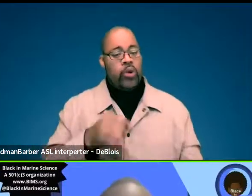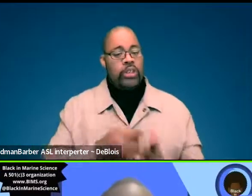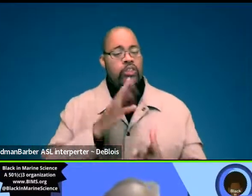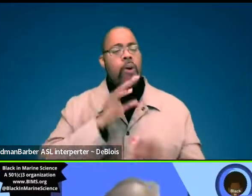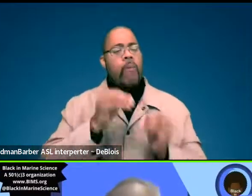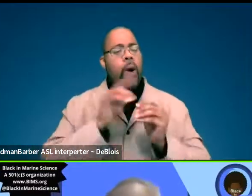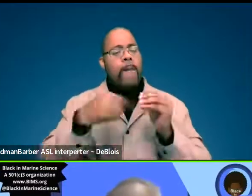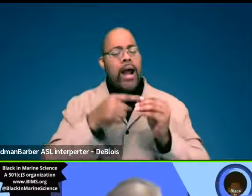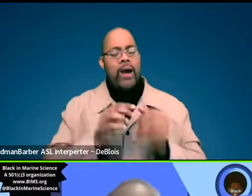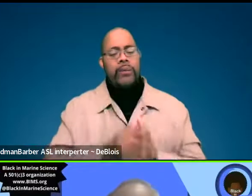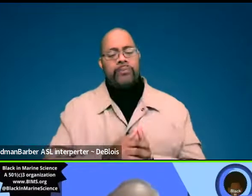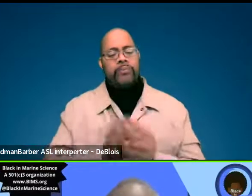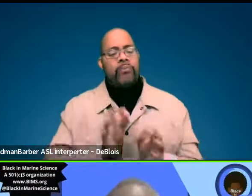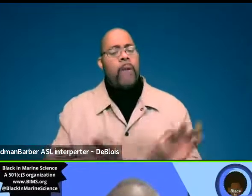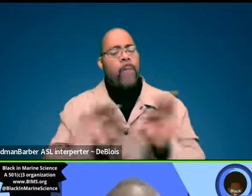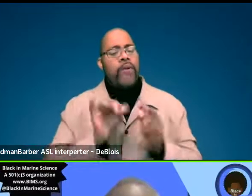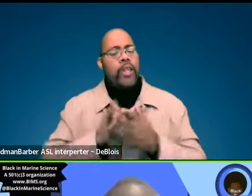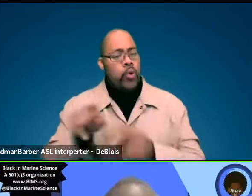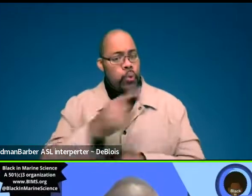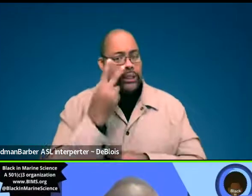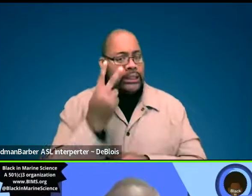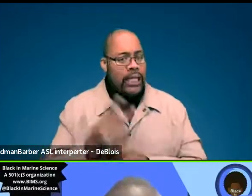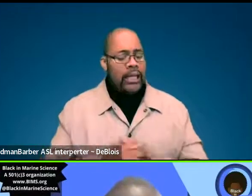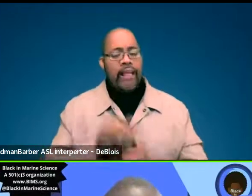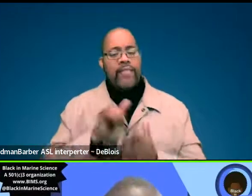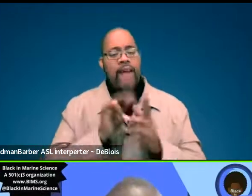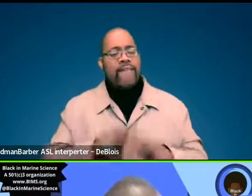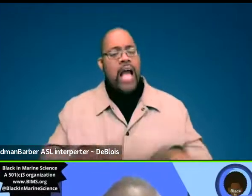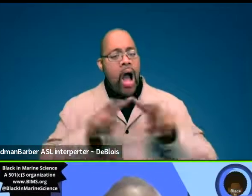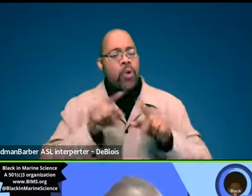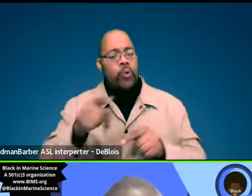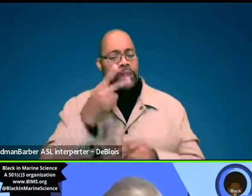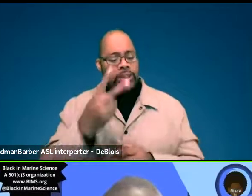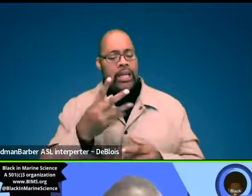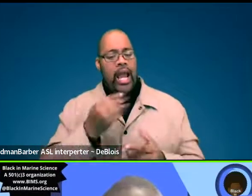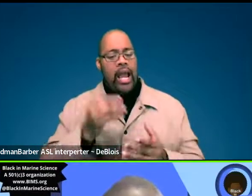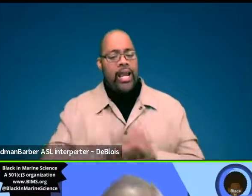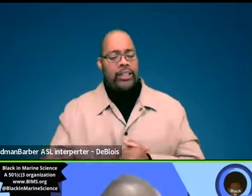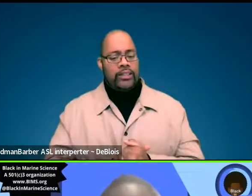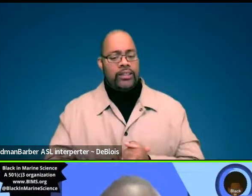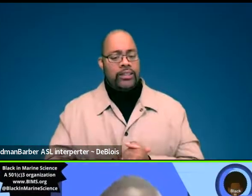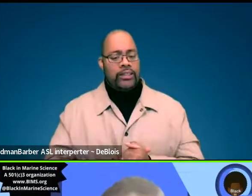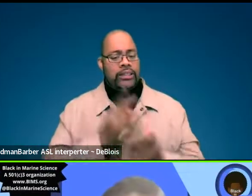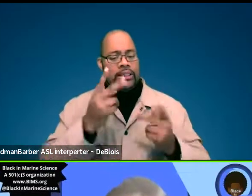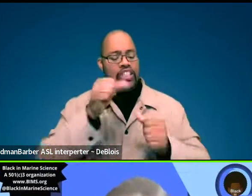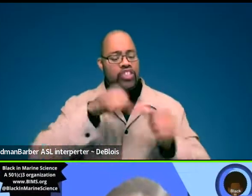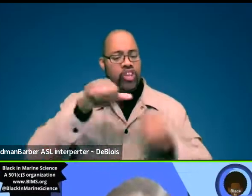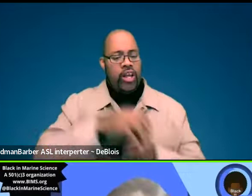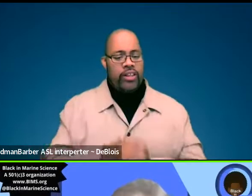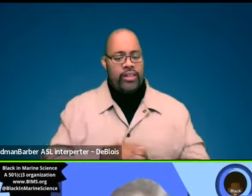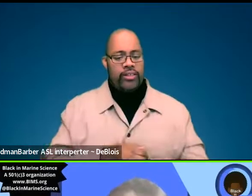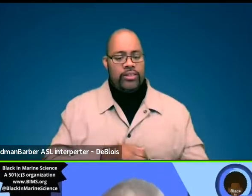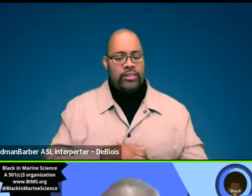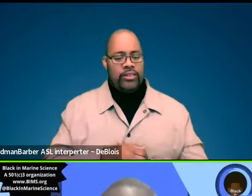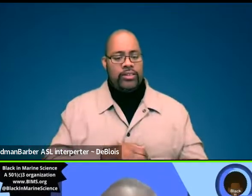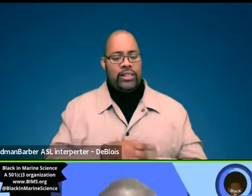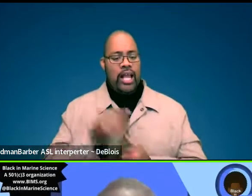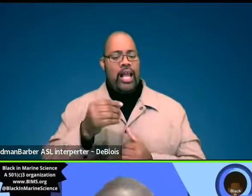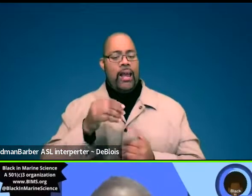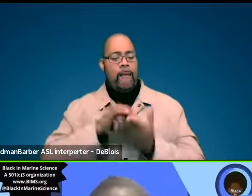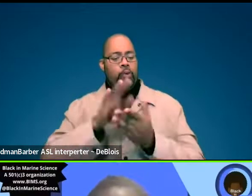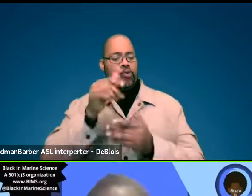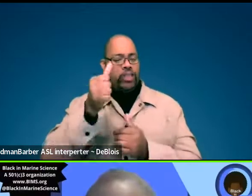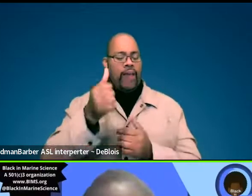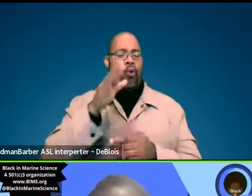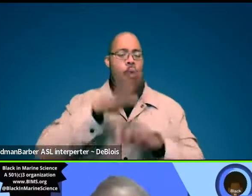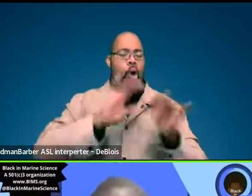a little bit about the importance that you see and the value that you see and, seeing each other and putting yourself out